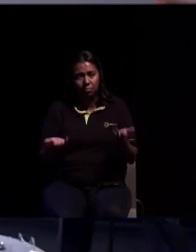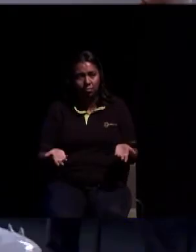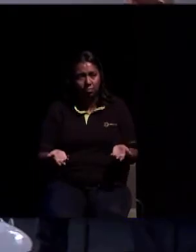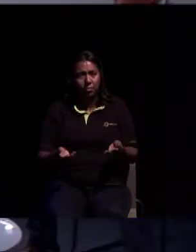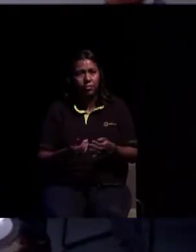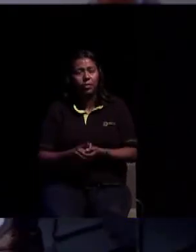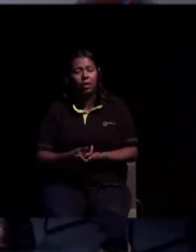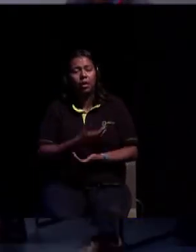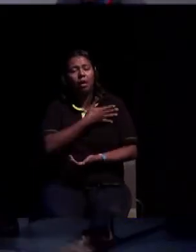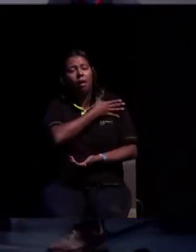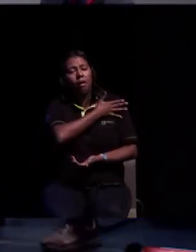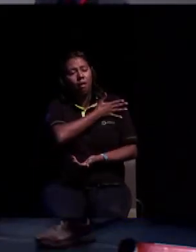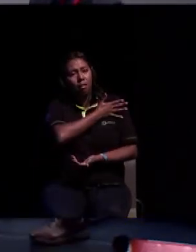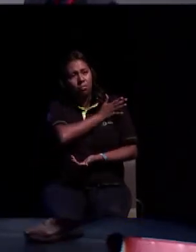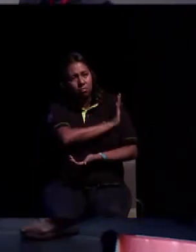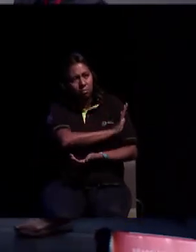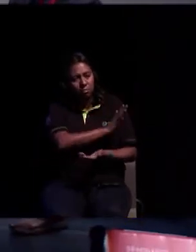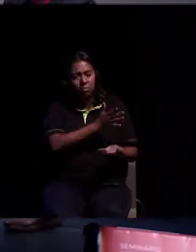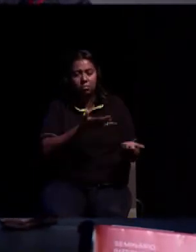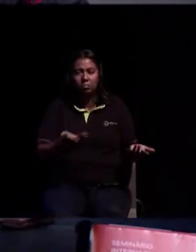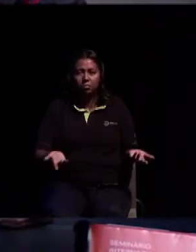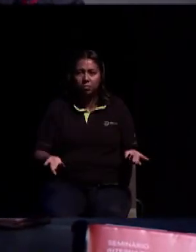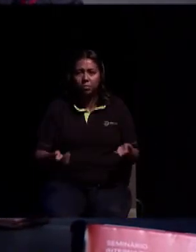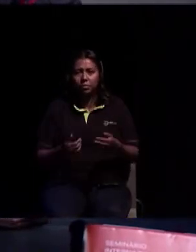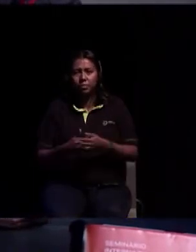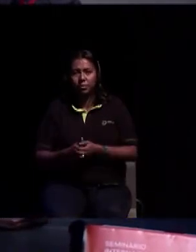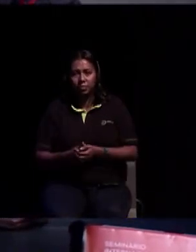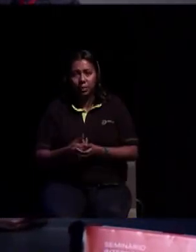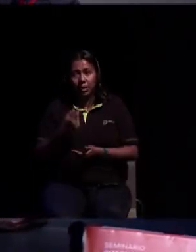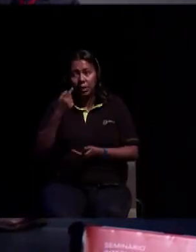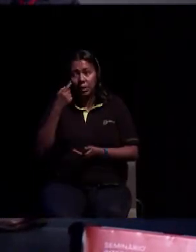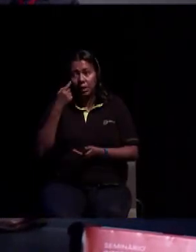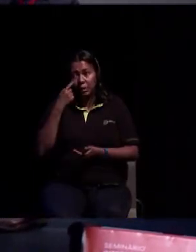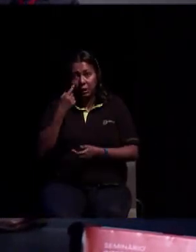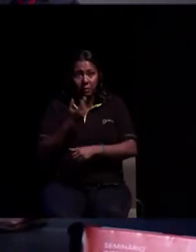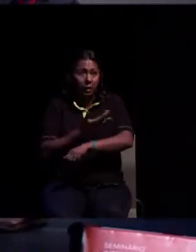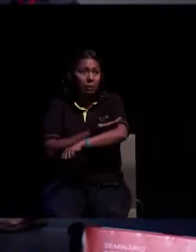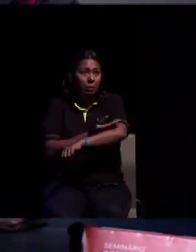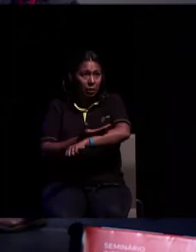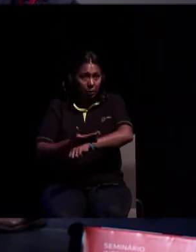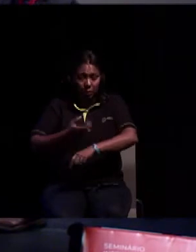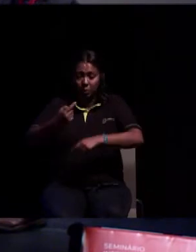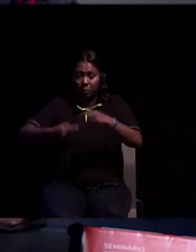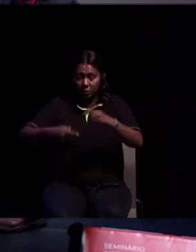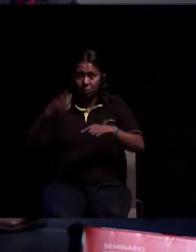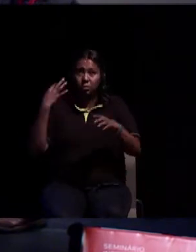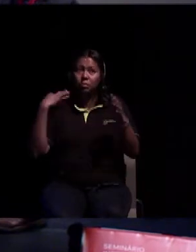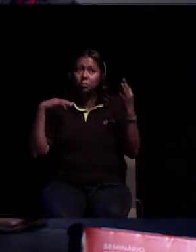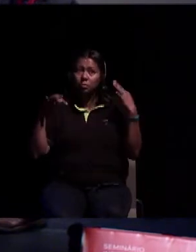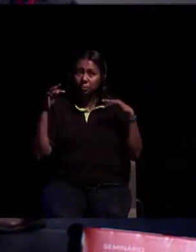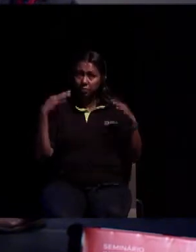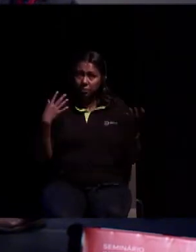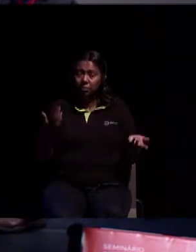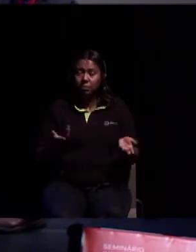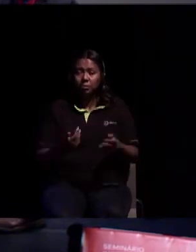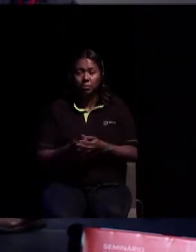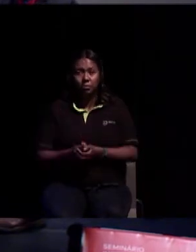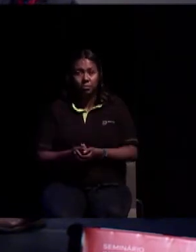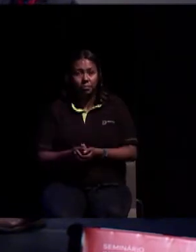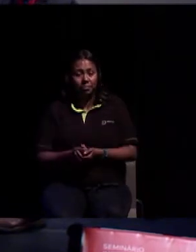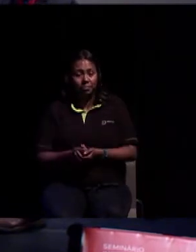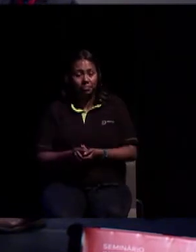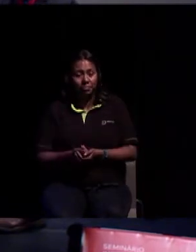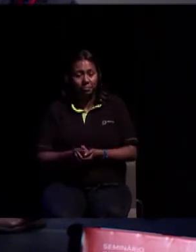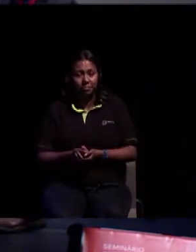this whiteness that we see in tourism policy. There's a view among the Anglos that we're more progressive in management